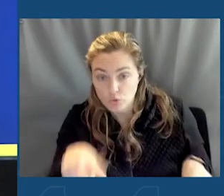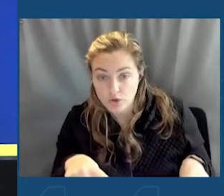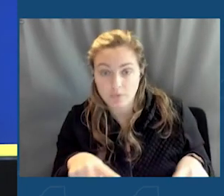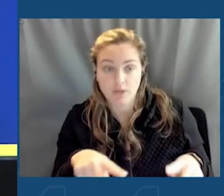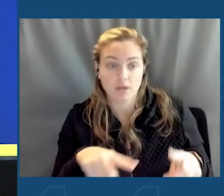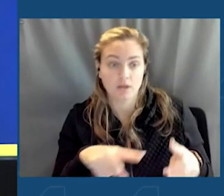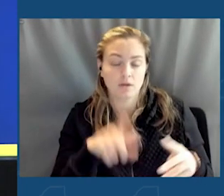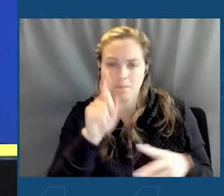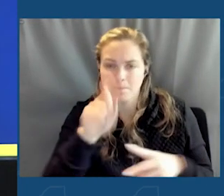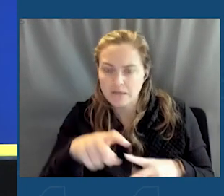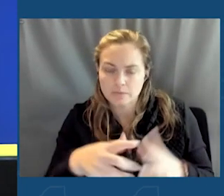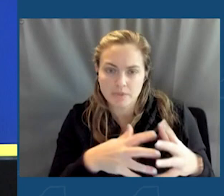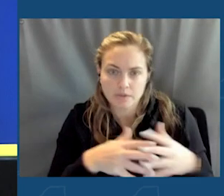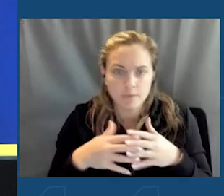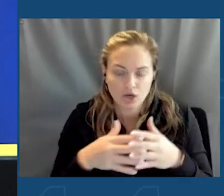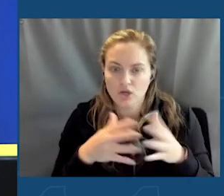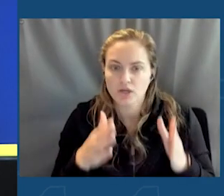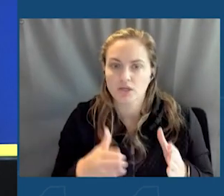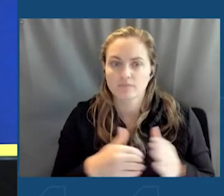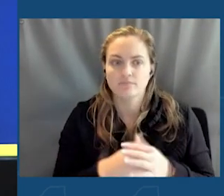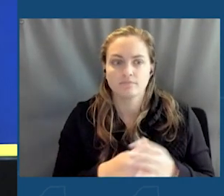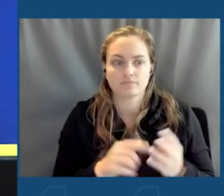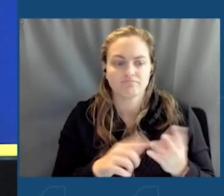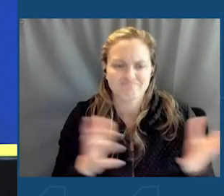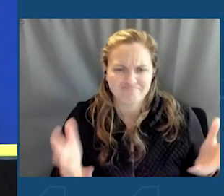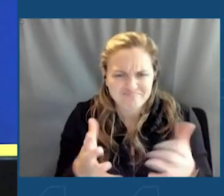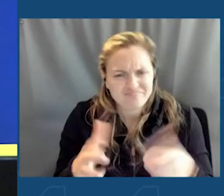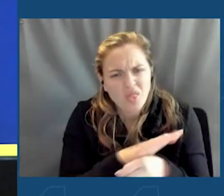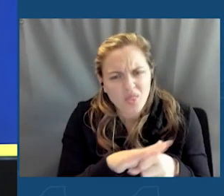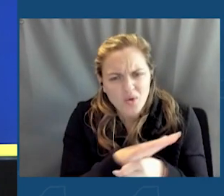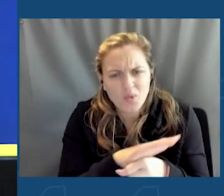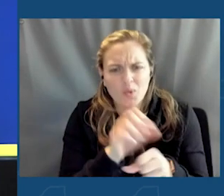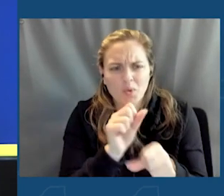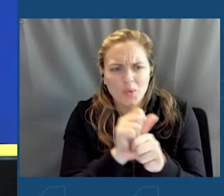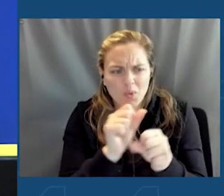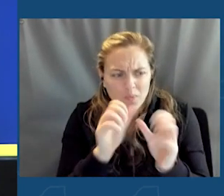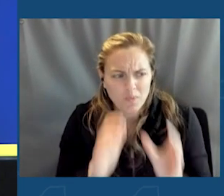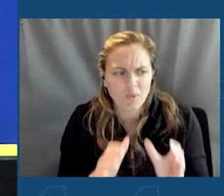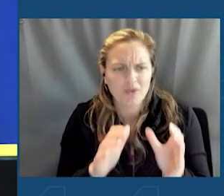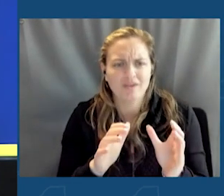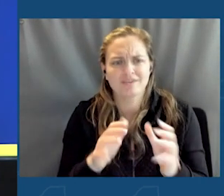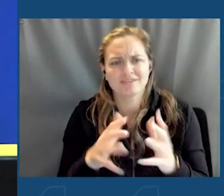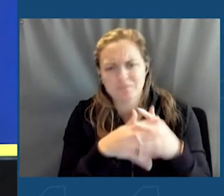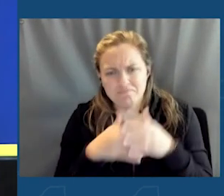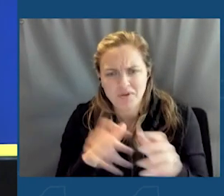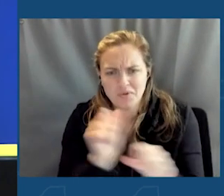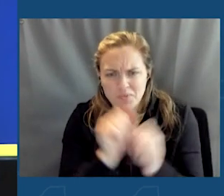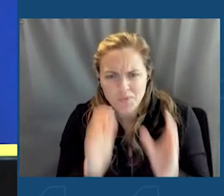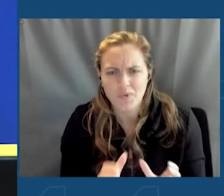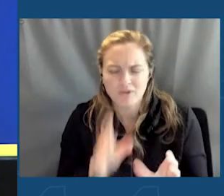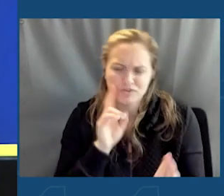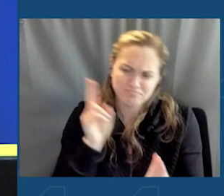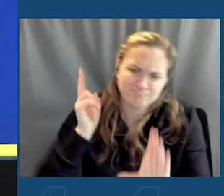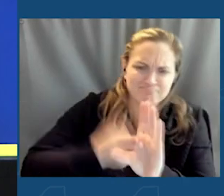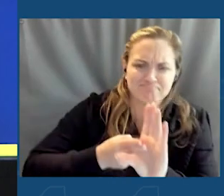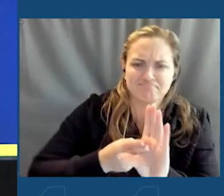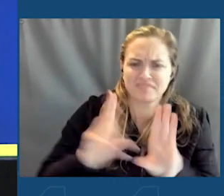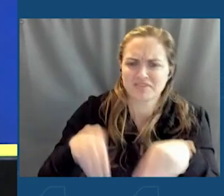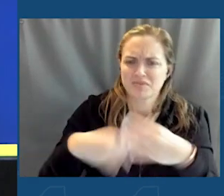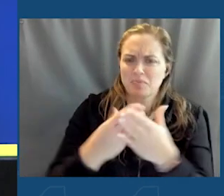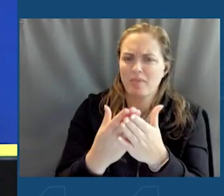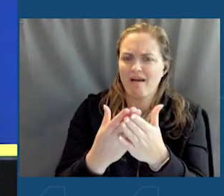that encourages local employers, American employers, to get into this supply chain.